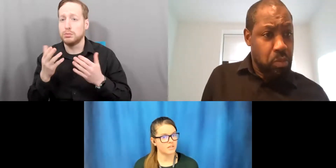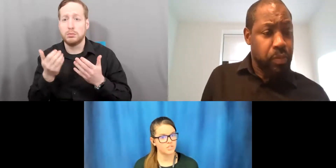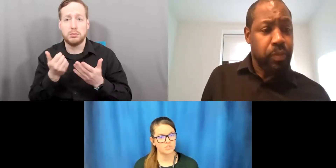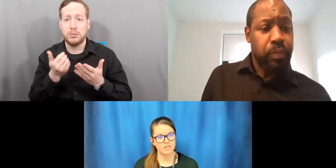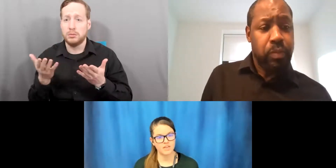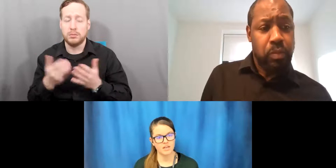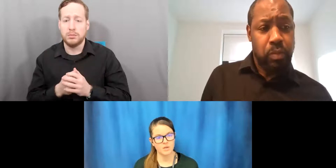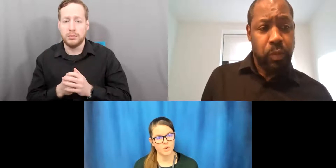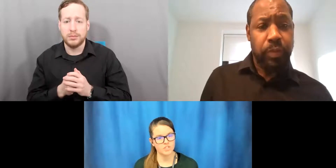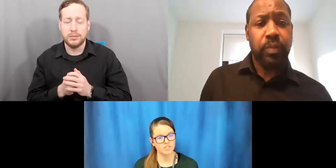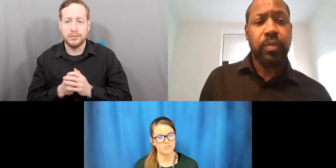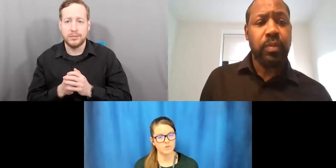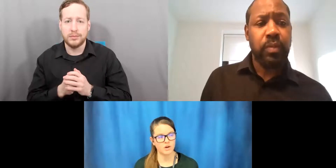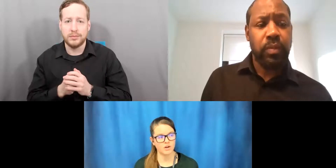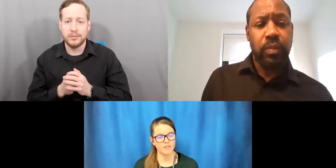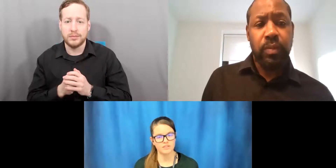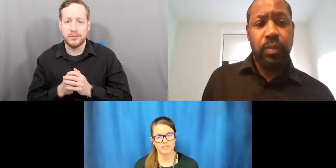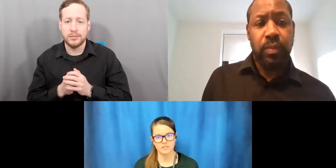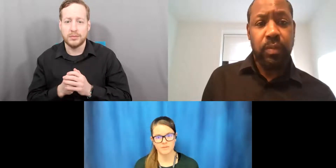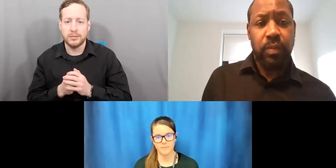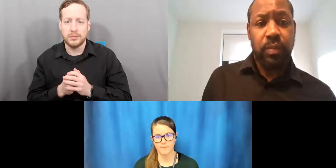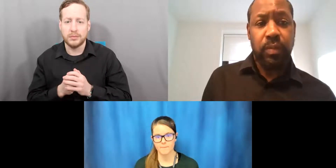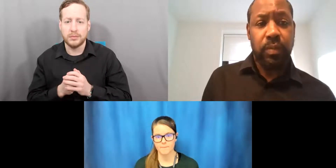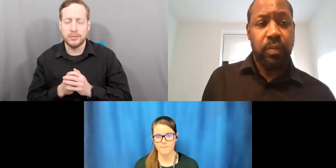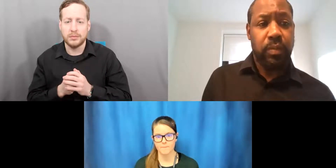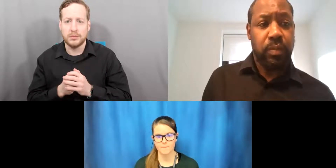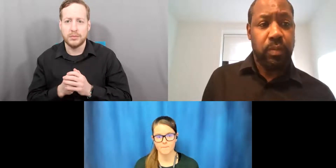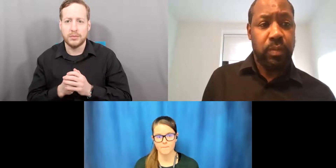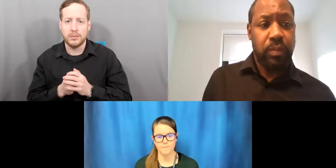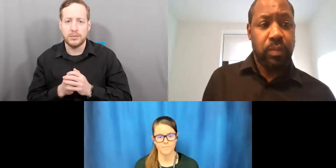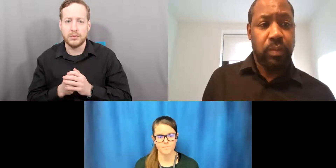any commissioners have any questions regarding this?